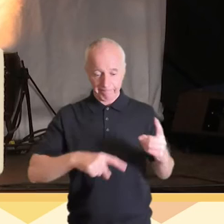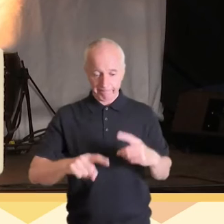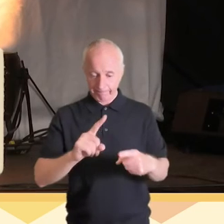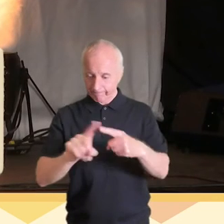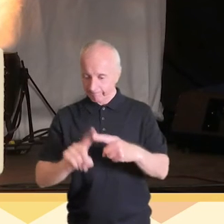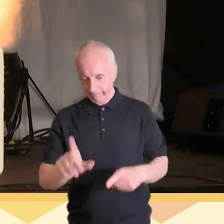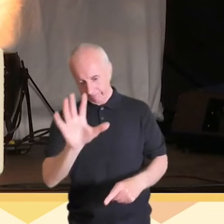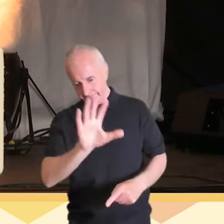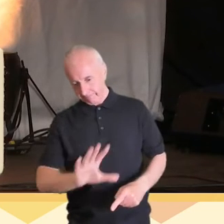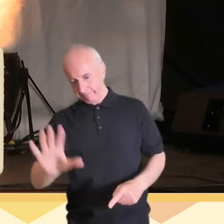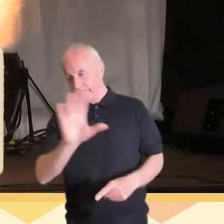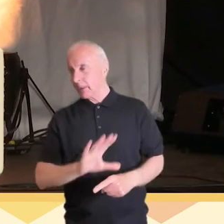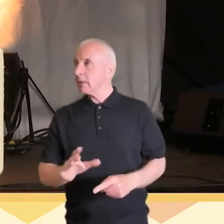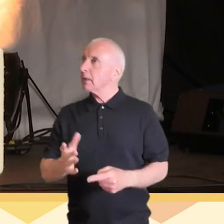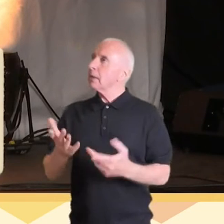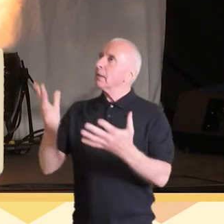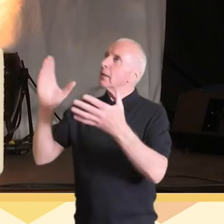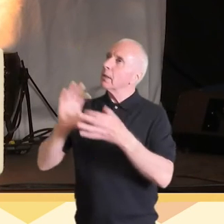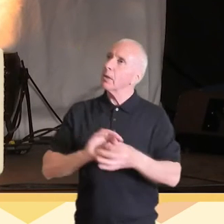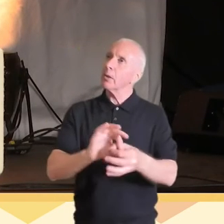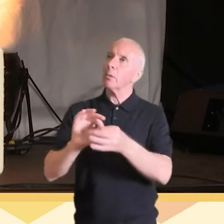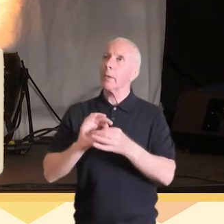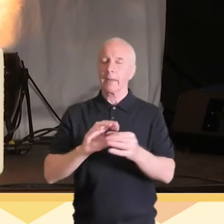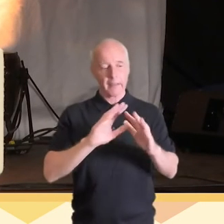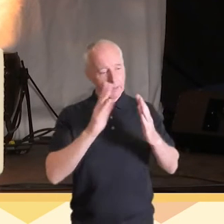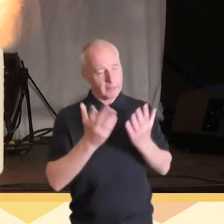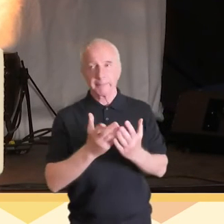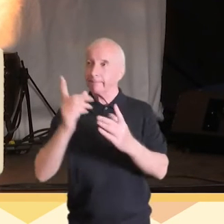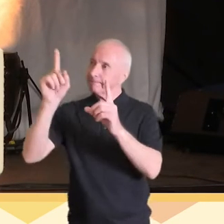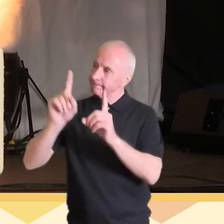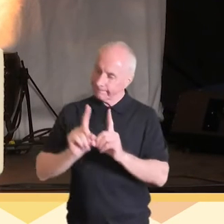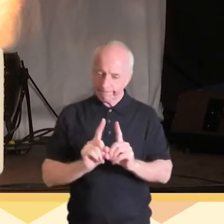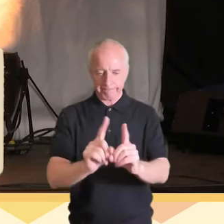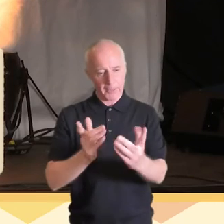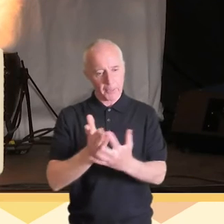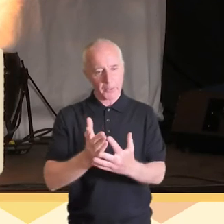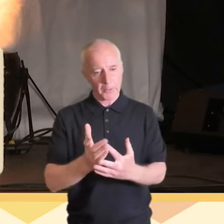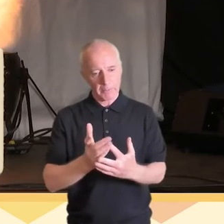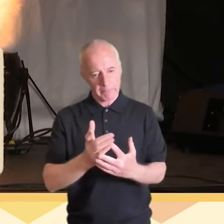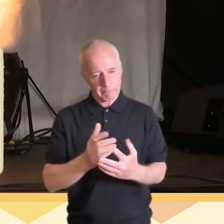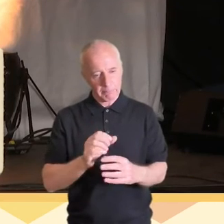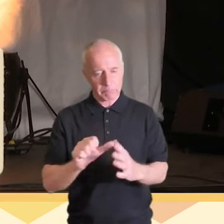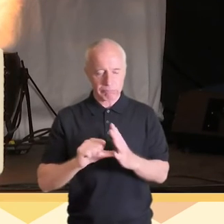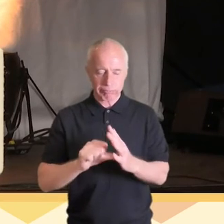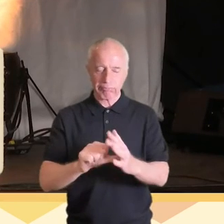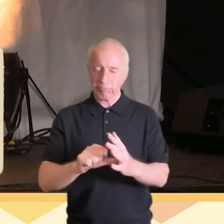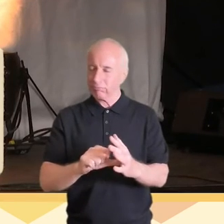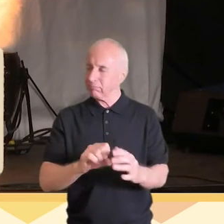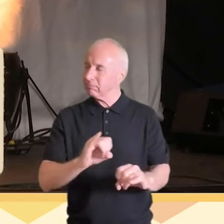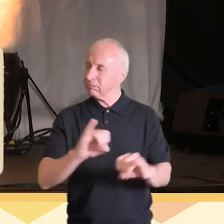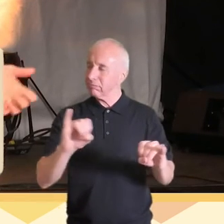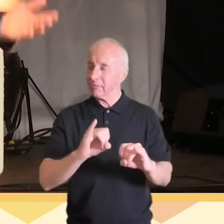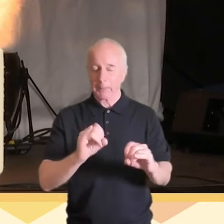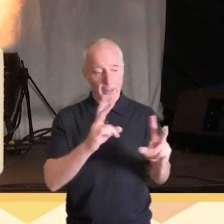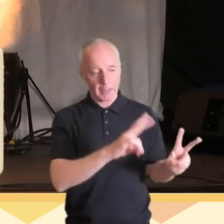Be with us these days, visit us, comfort us in our challenges and sorrows, but turn our